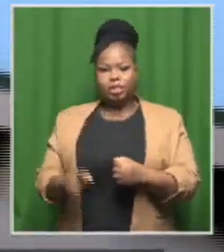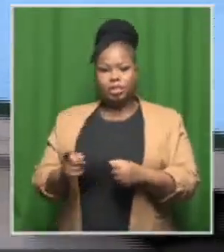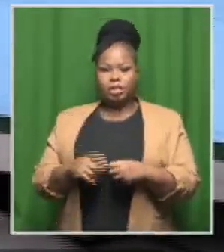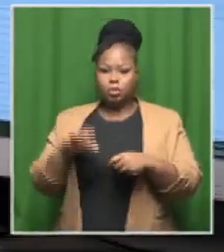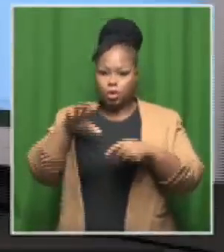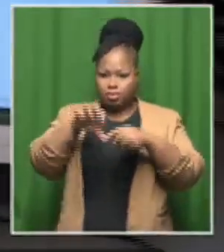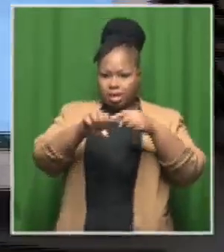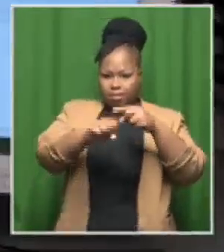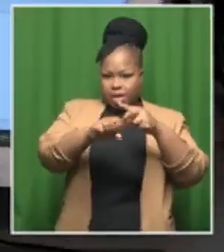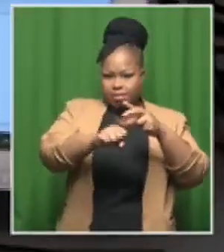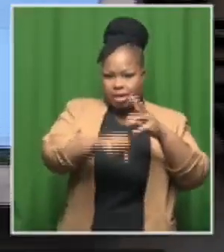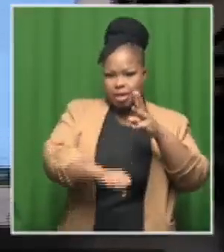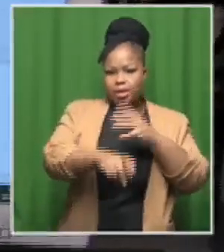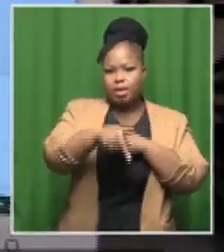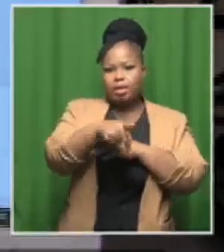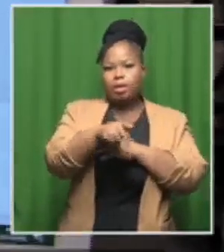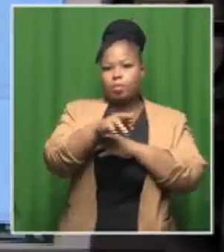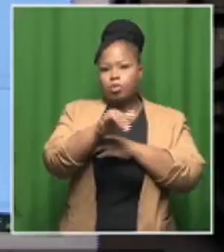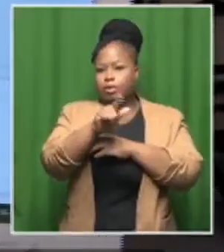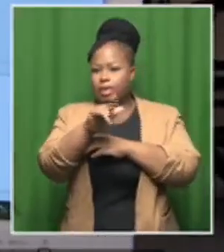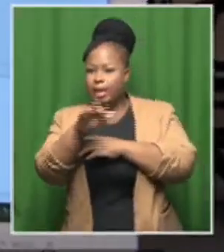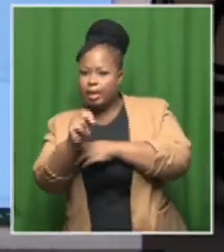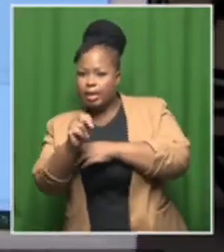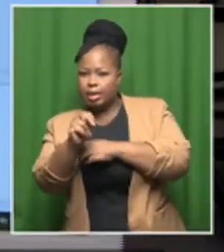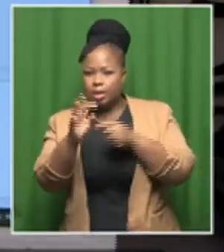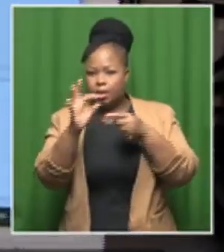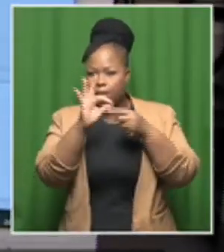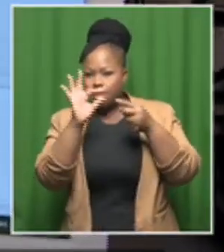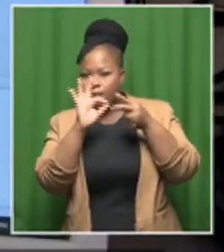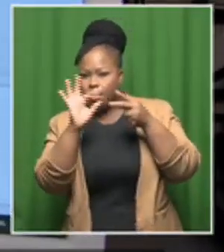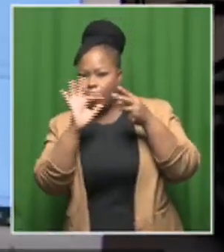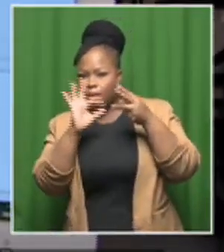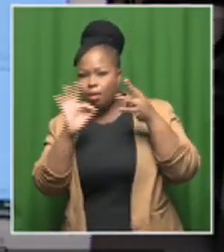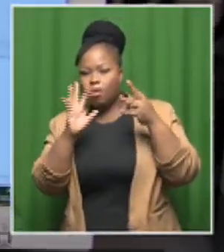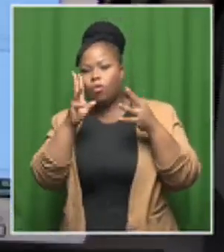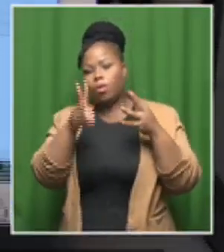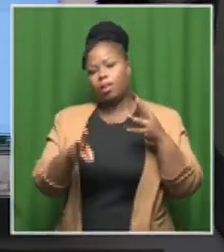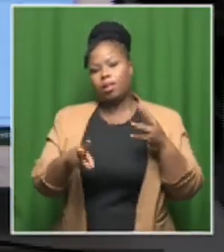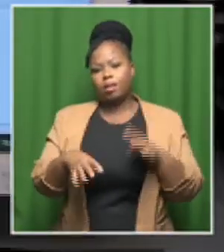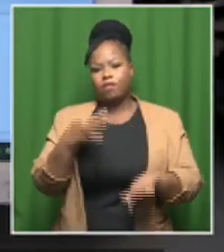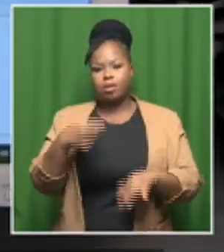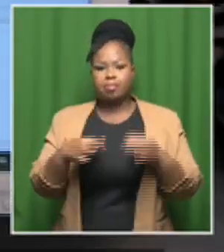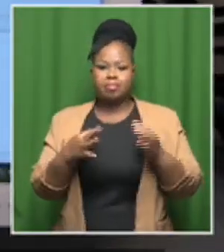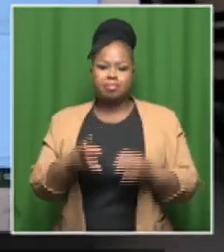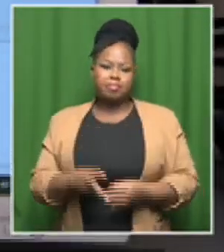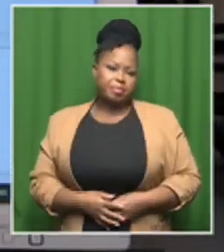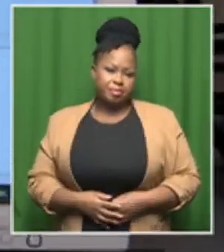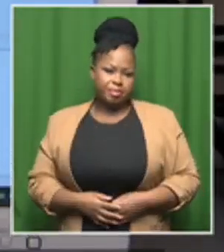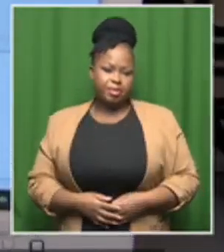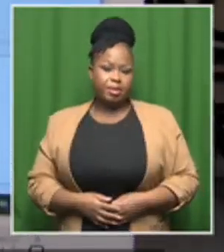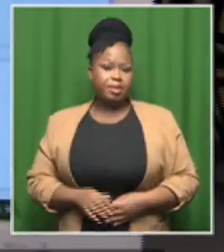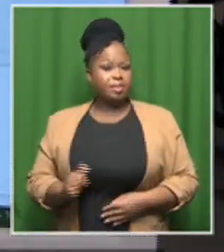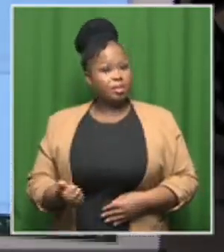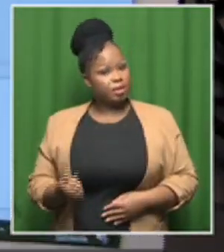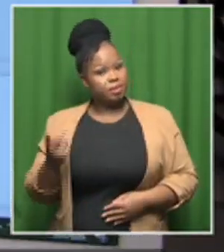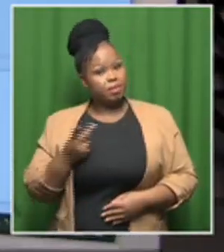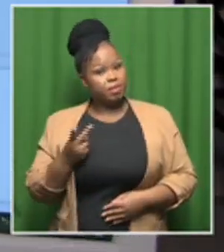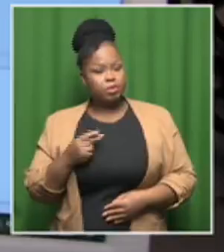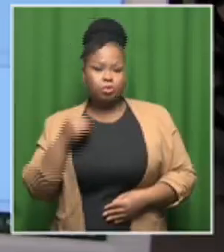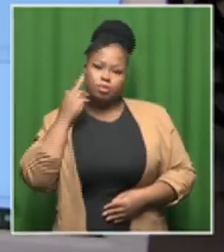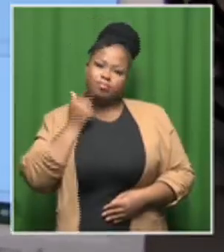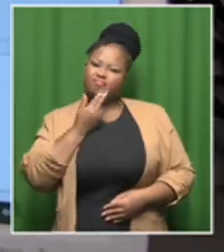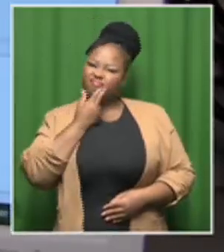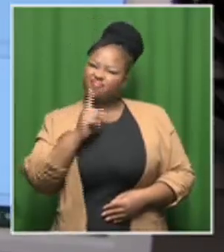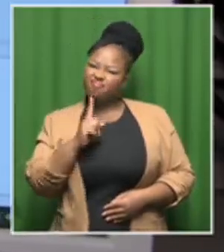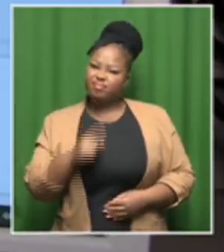detect proteins in every sample that we have loaded here. But what is nice really about this